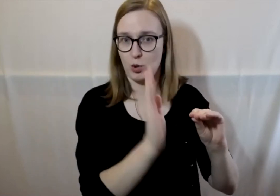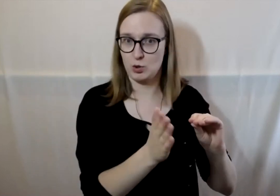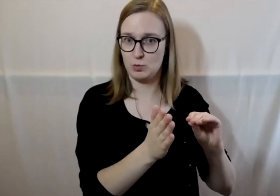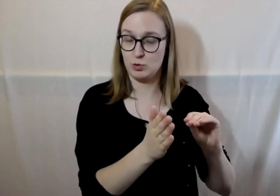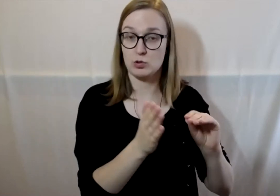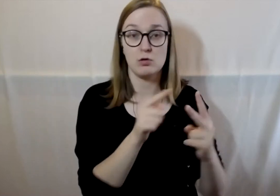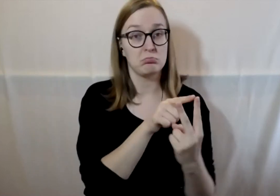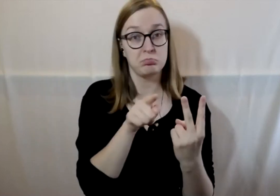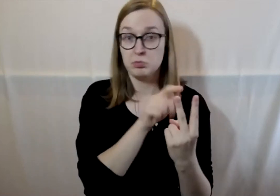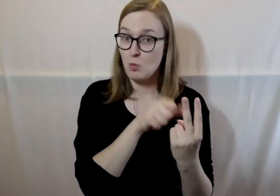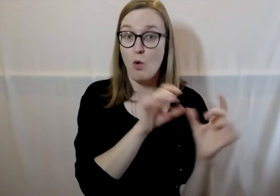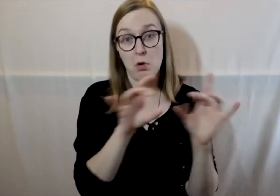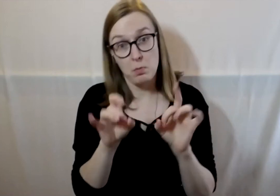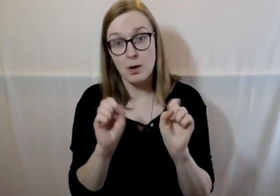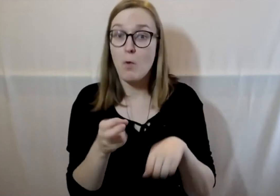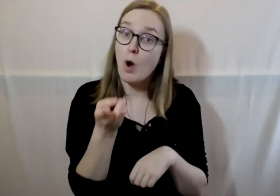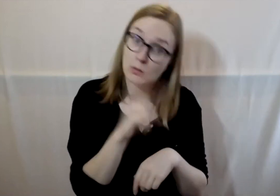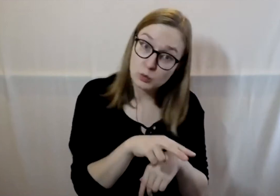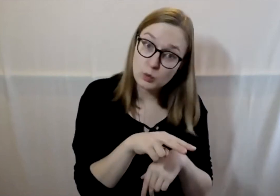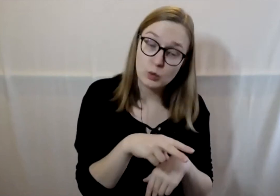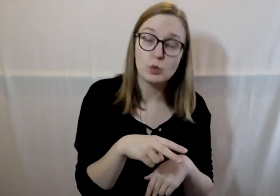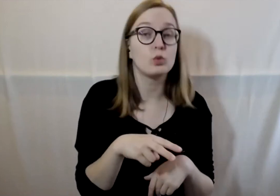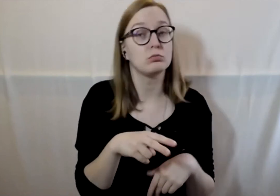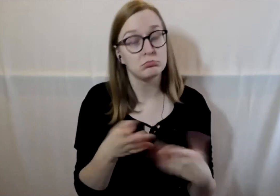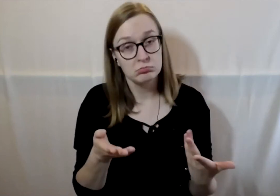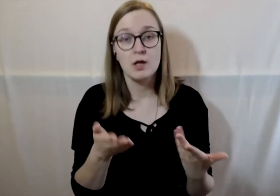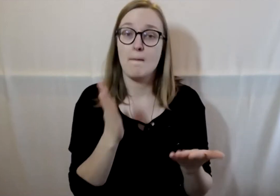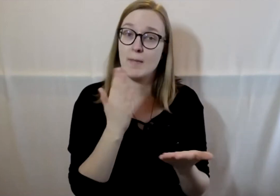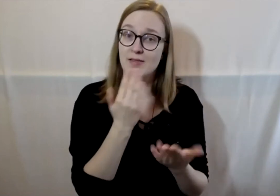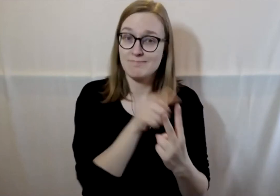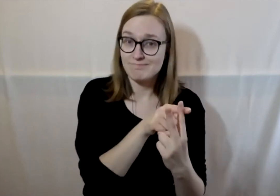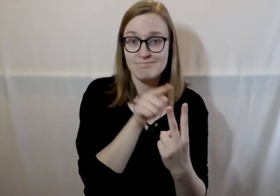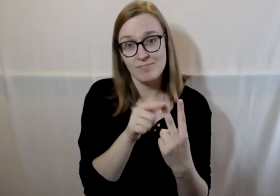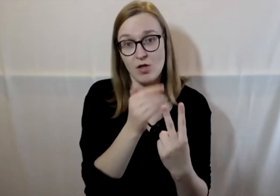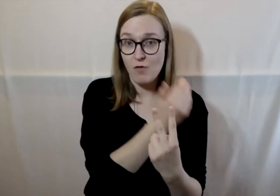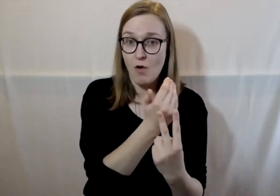both. You might want to think about both, but both involve different